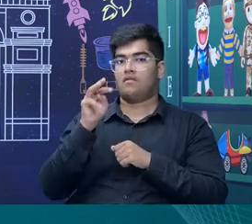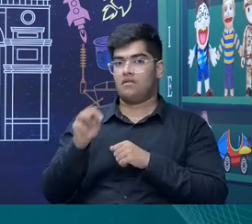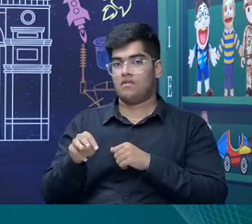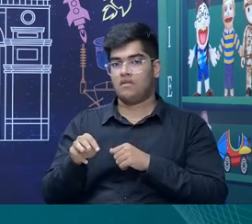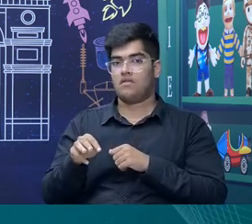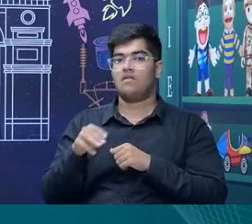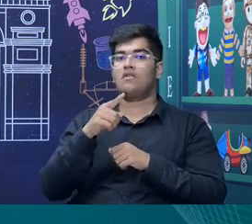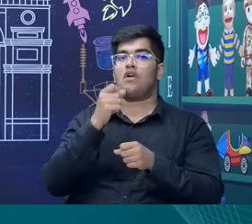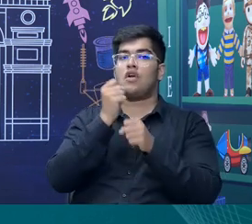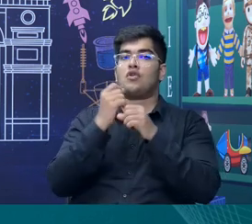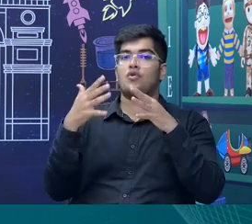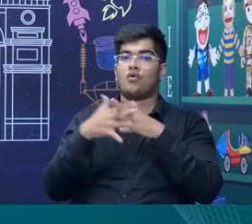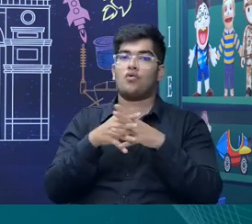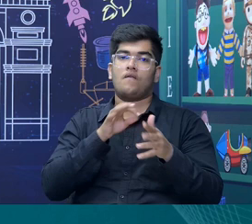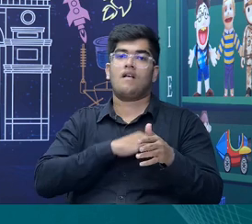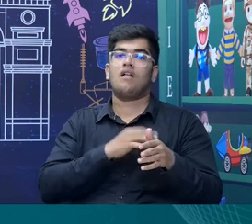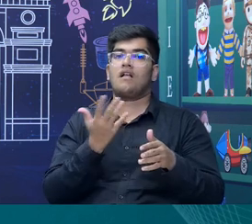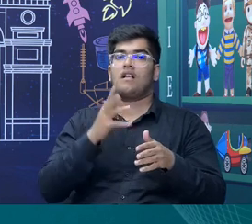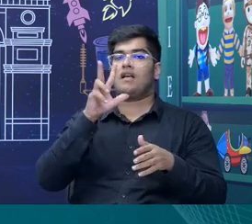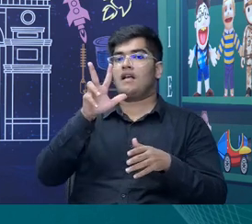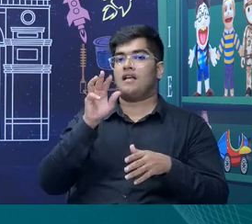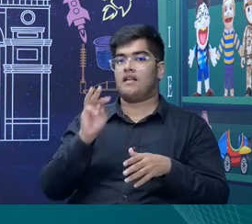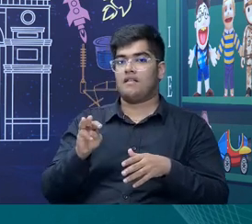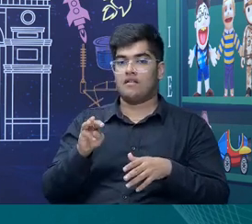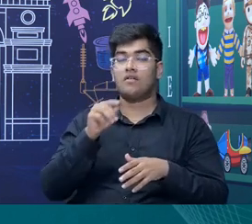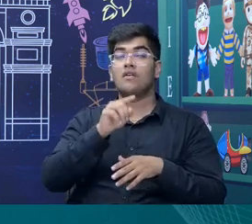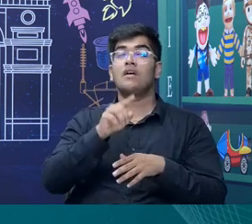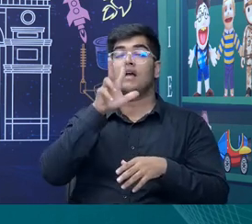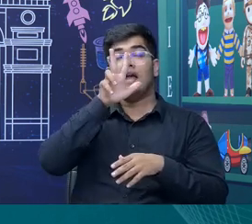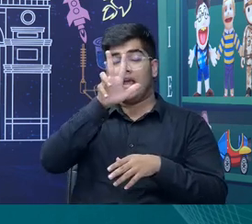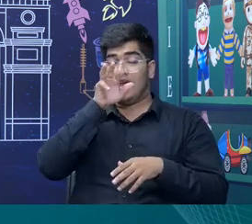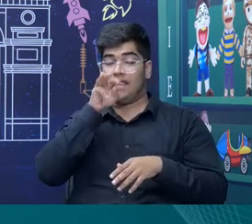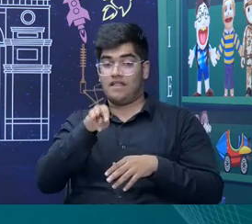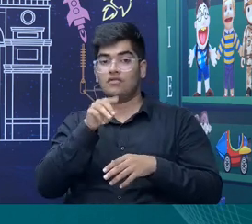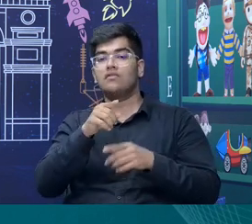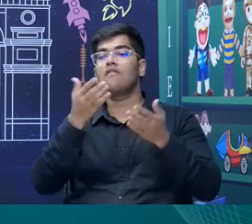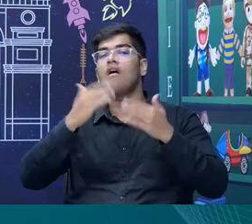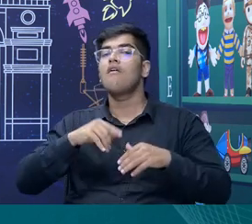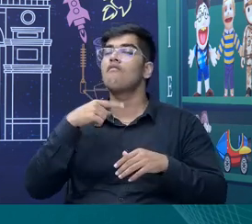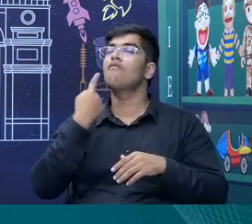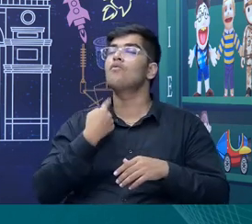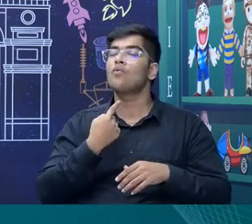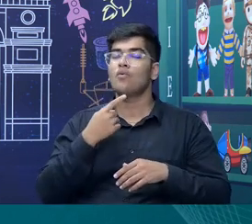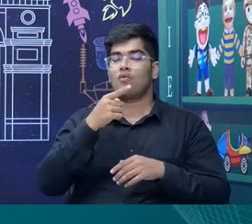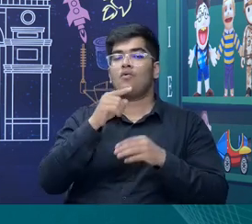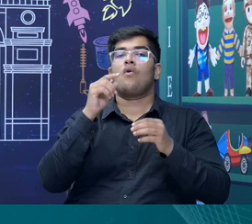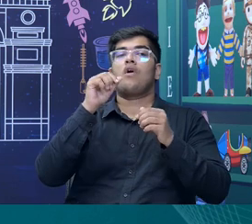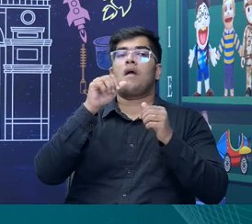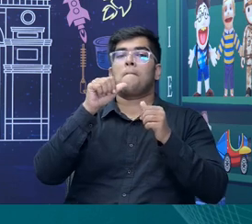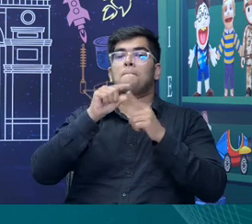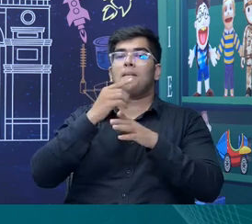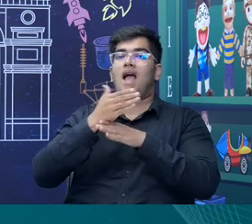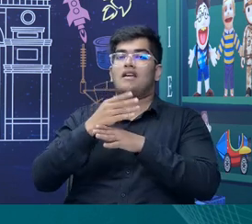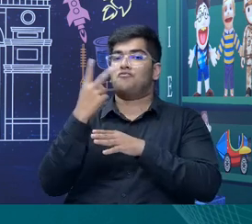this 8 000 will be compensated by the remaining partners that is Barun and